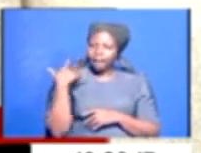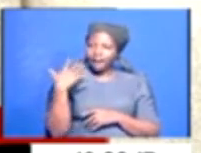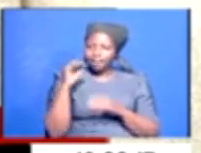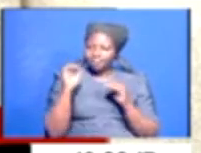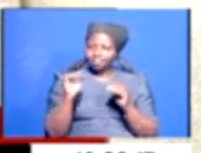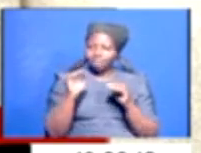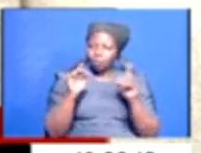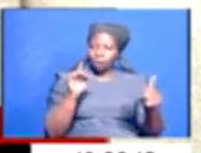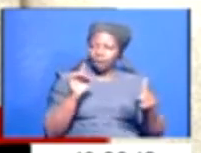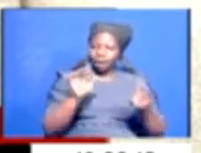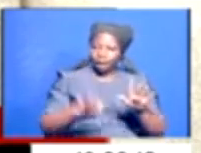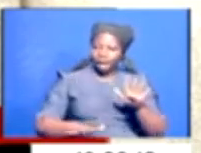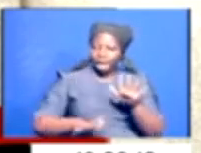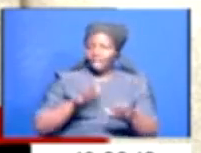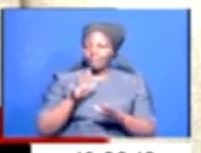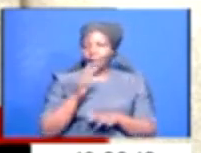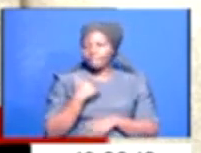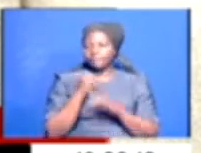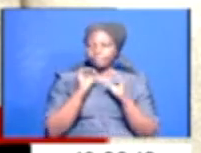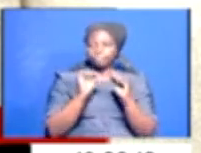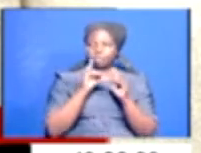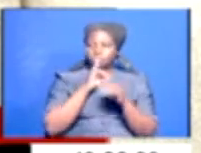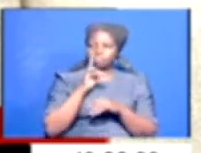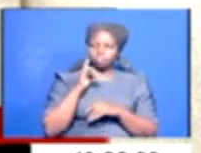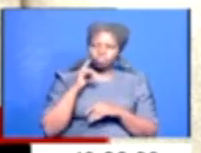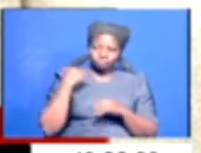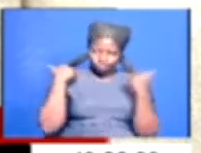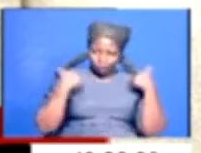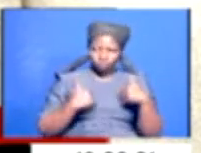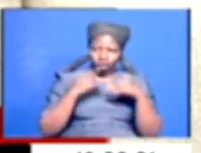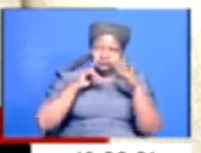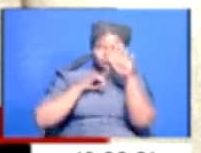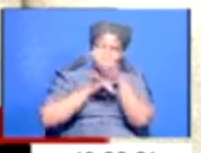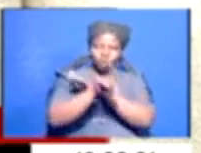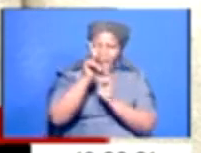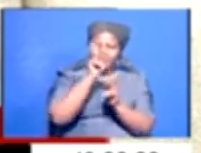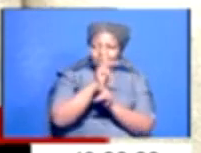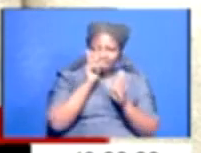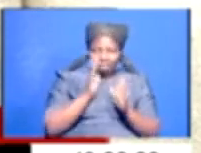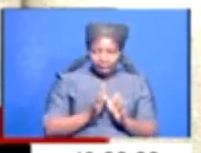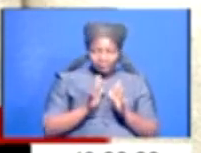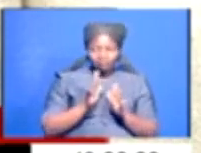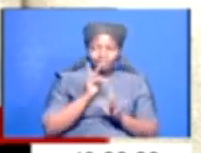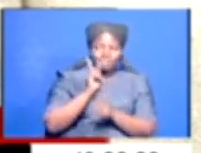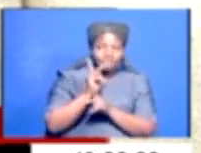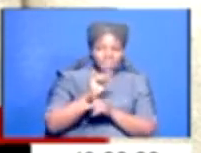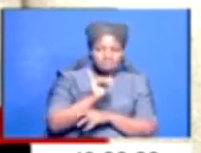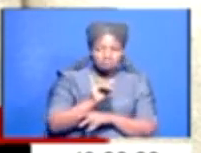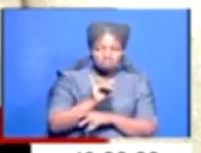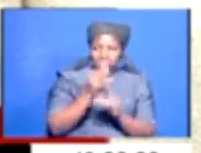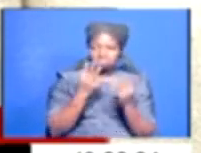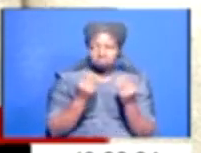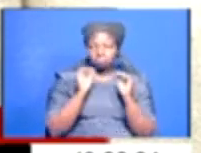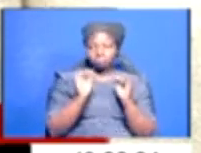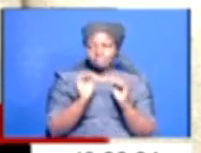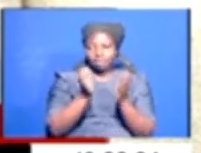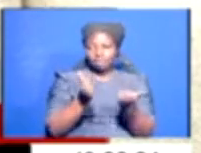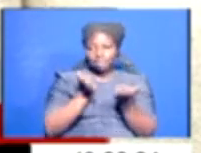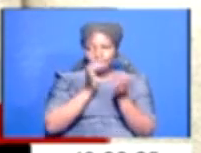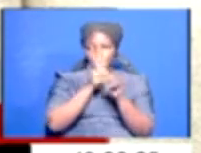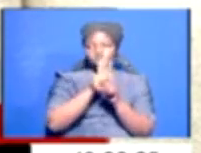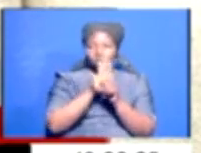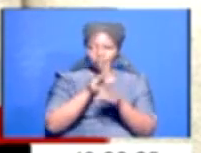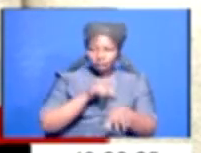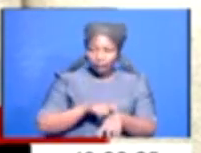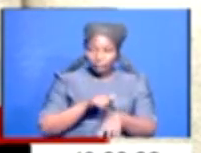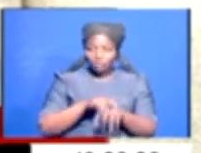goalkeeper. So maintaining that is not an easy. It needs a lot of time. Yeah,